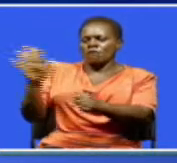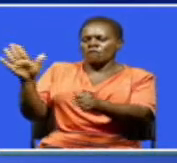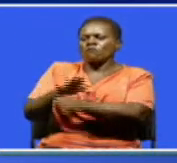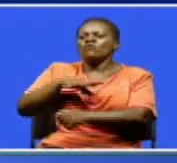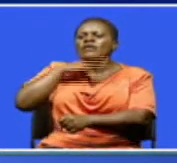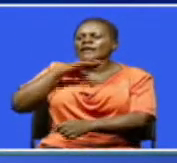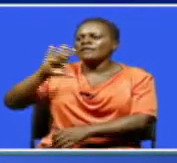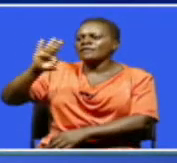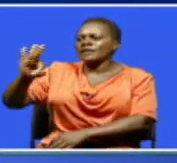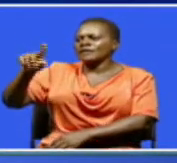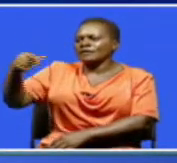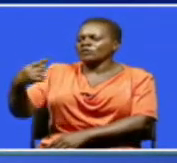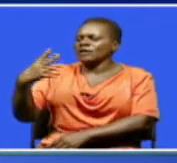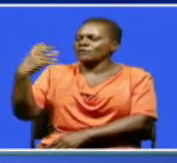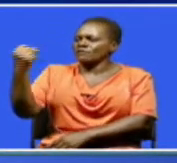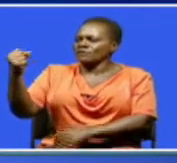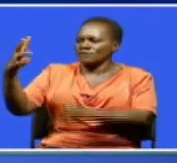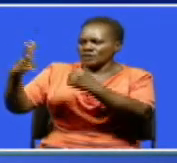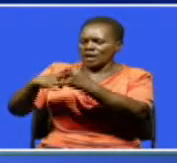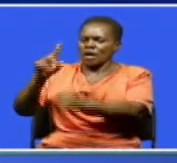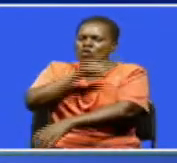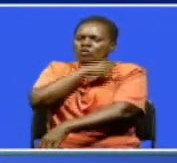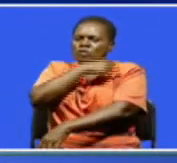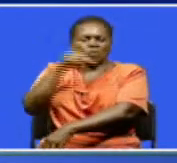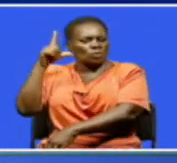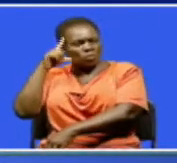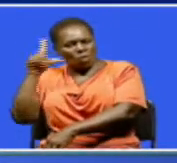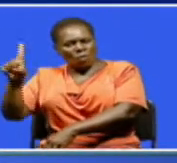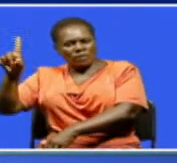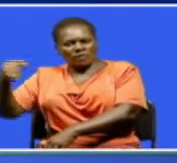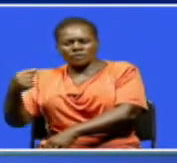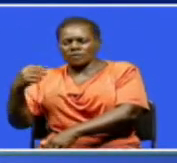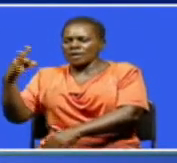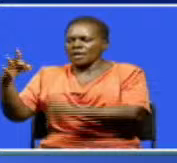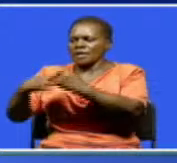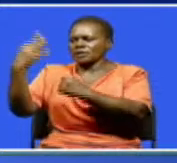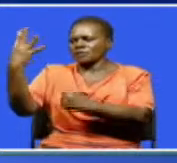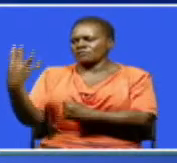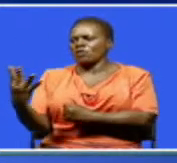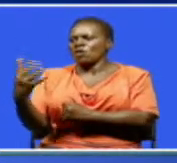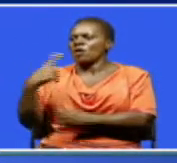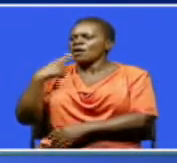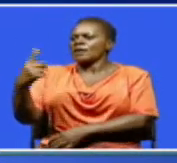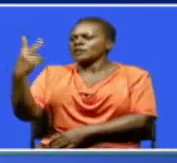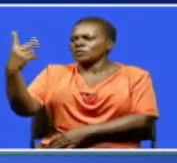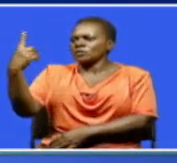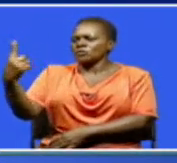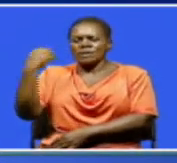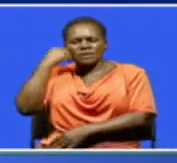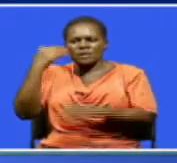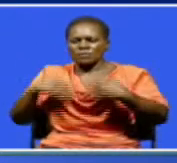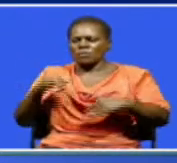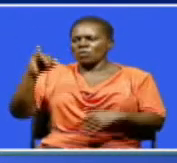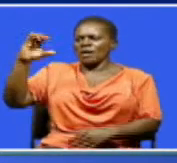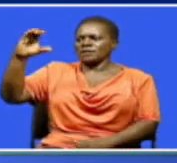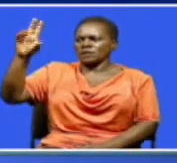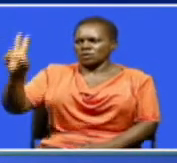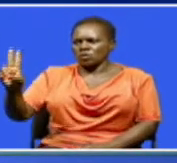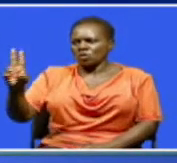to 3,059. Hospital admissions are 1,084, with 121 patients in